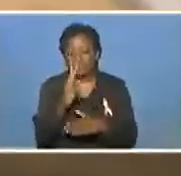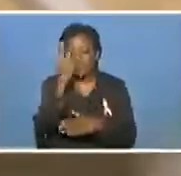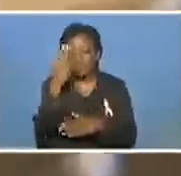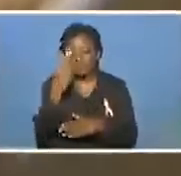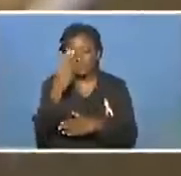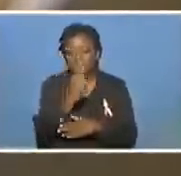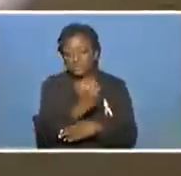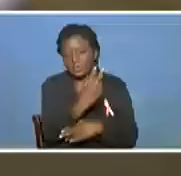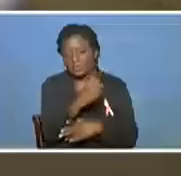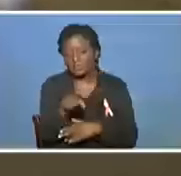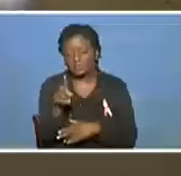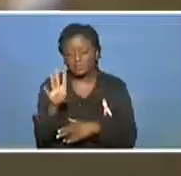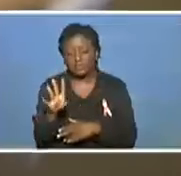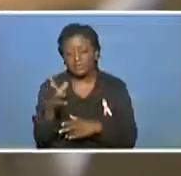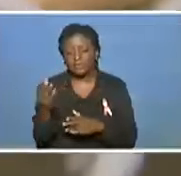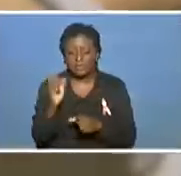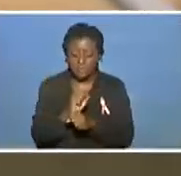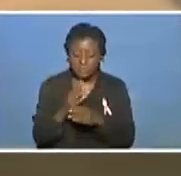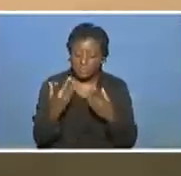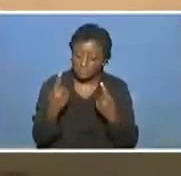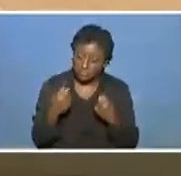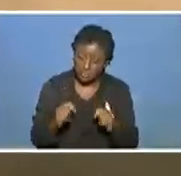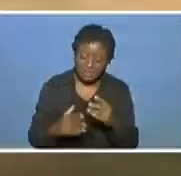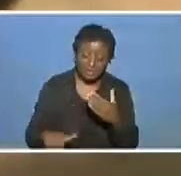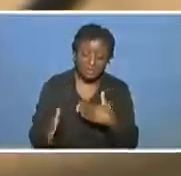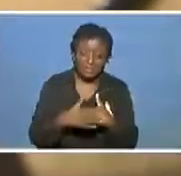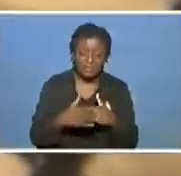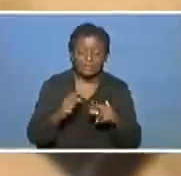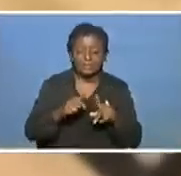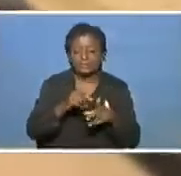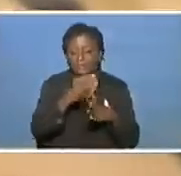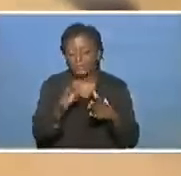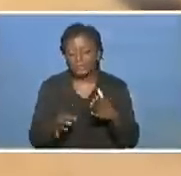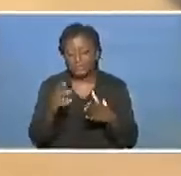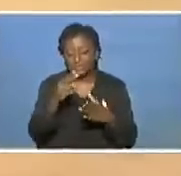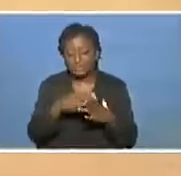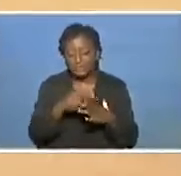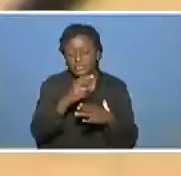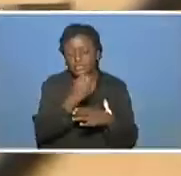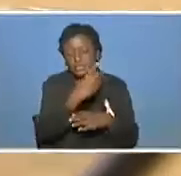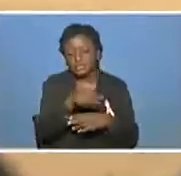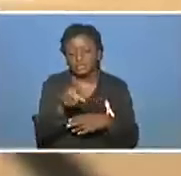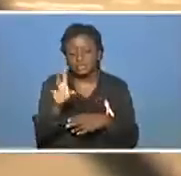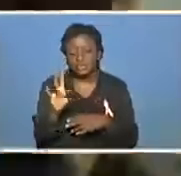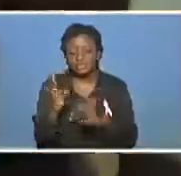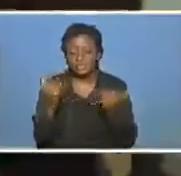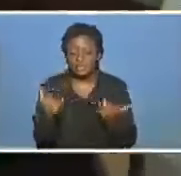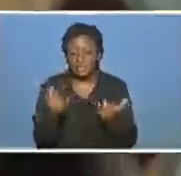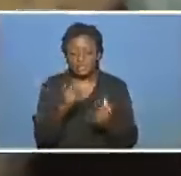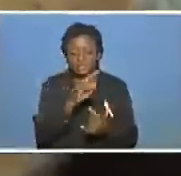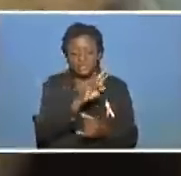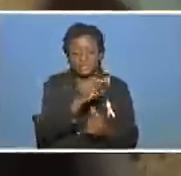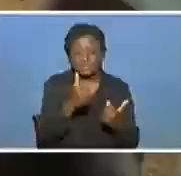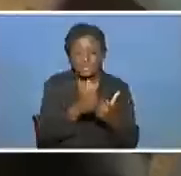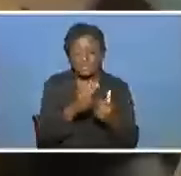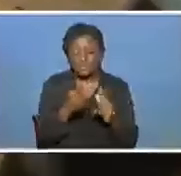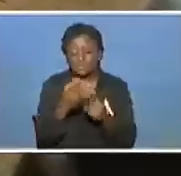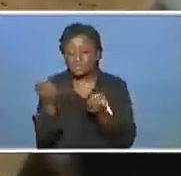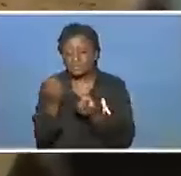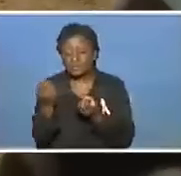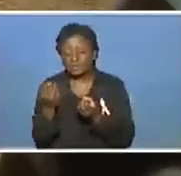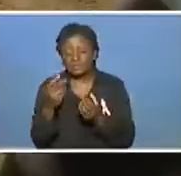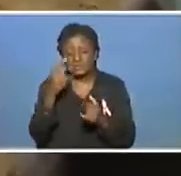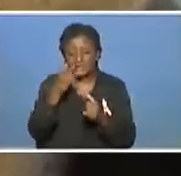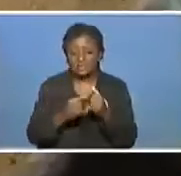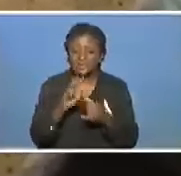tried to mount a comeback, but fall short 12-7, and now find themselves down 2-0. The last 3 innings, I